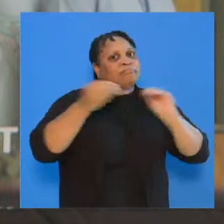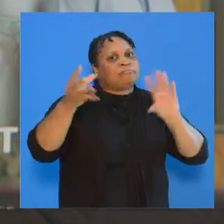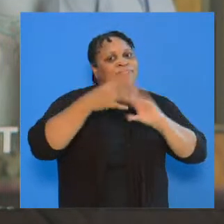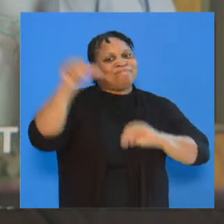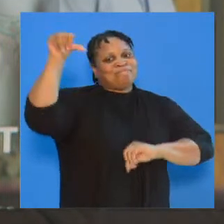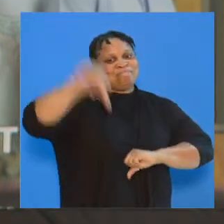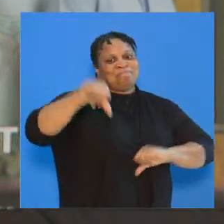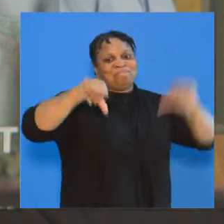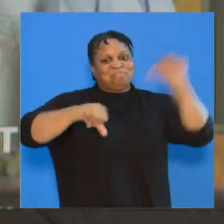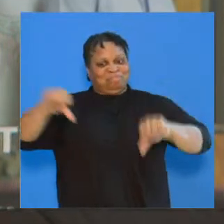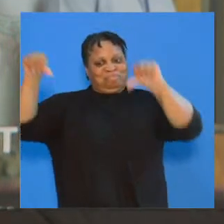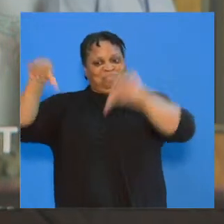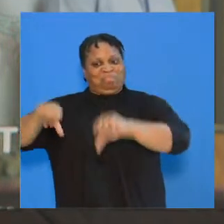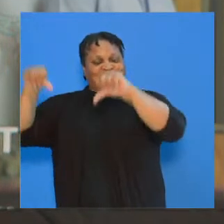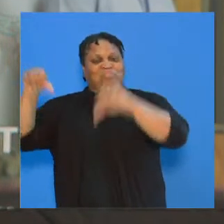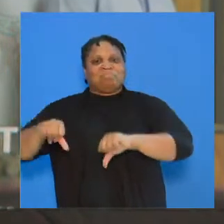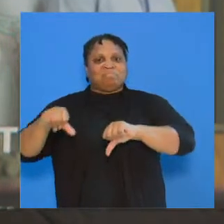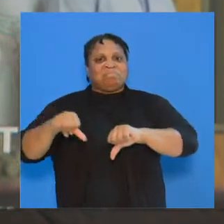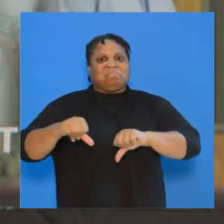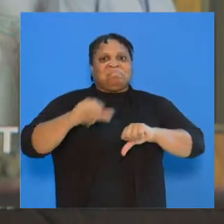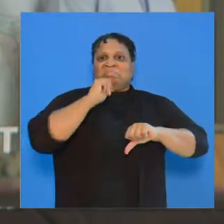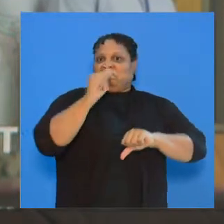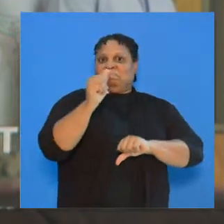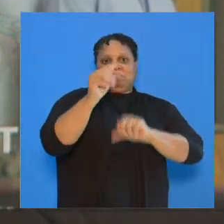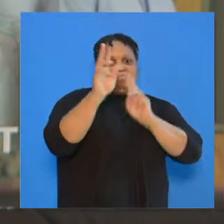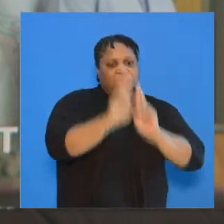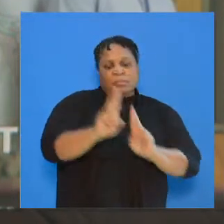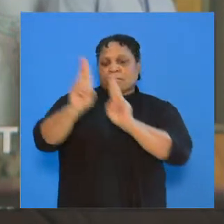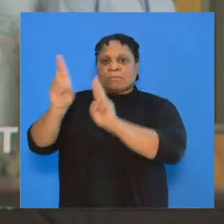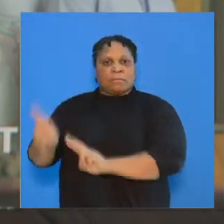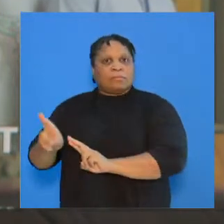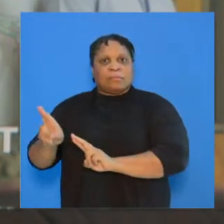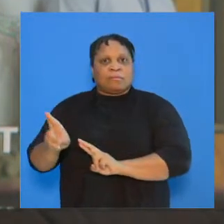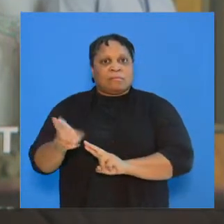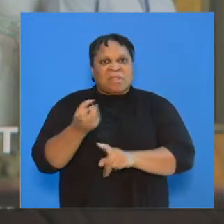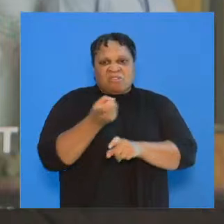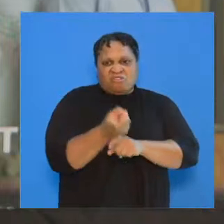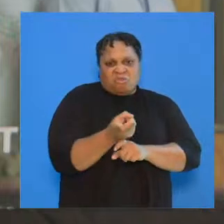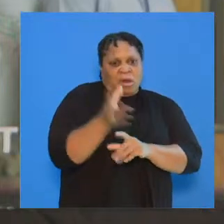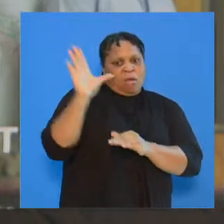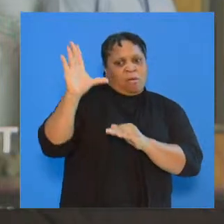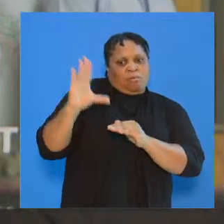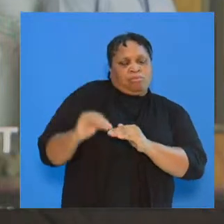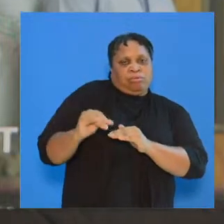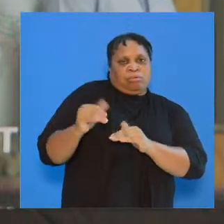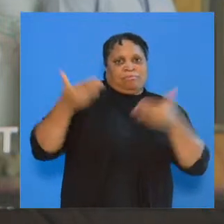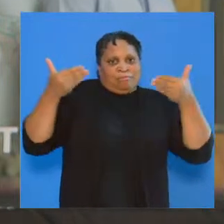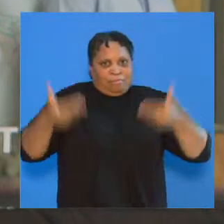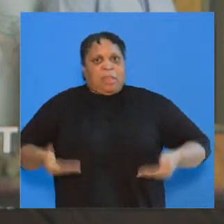denied, stories of being disrespected, and stories of being treated less than in their own